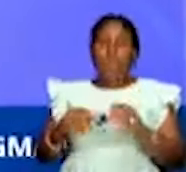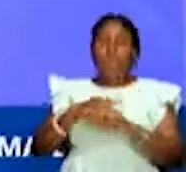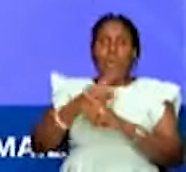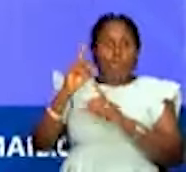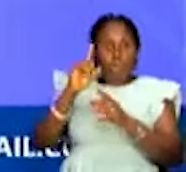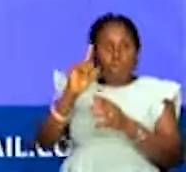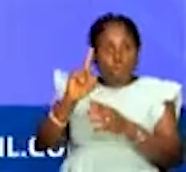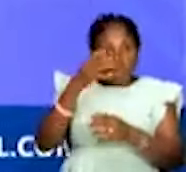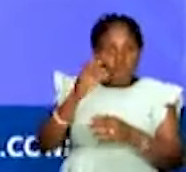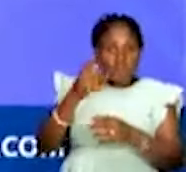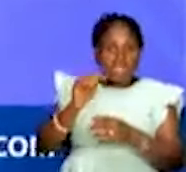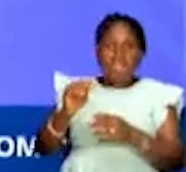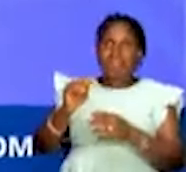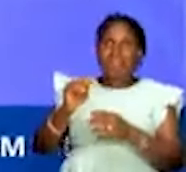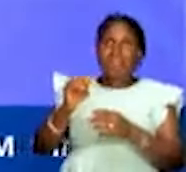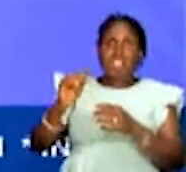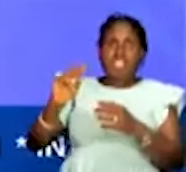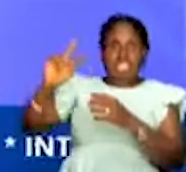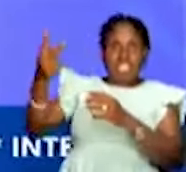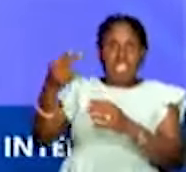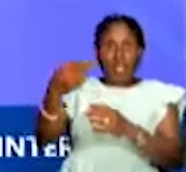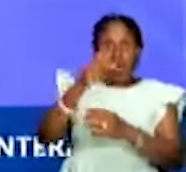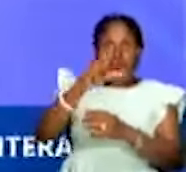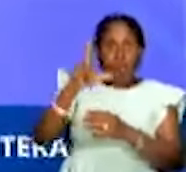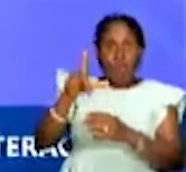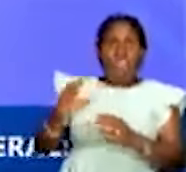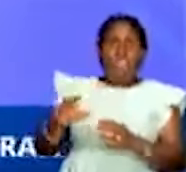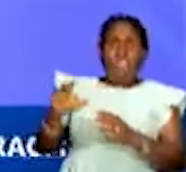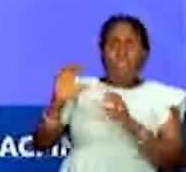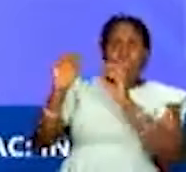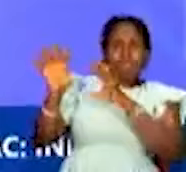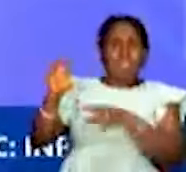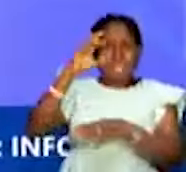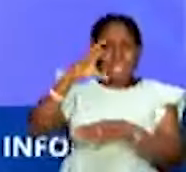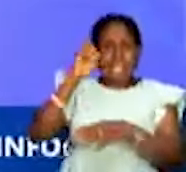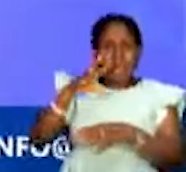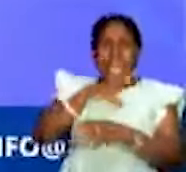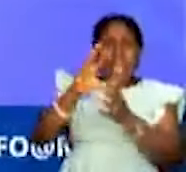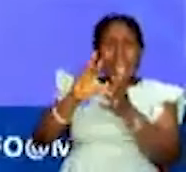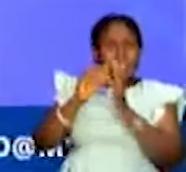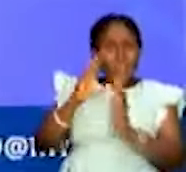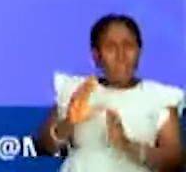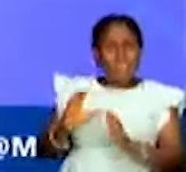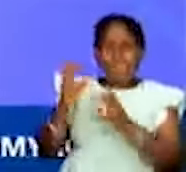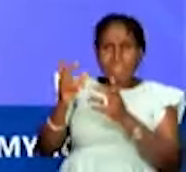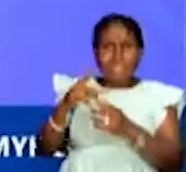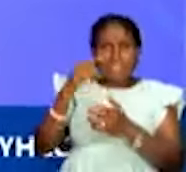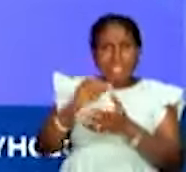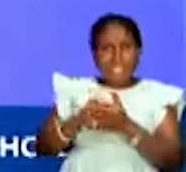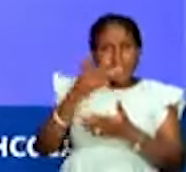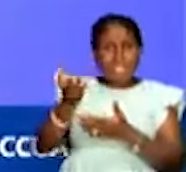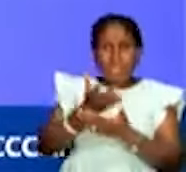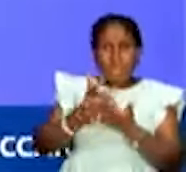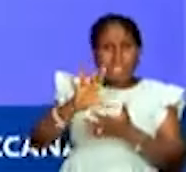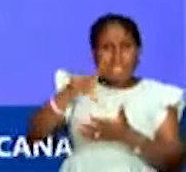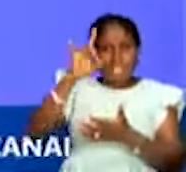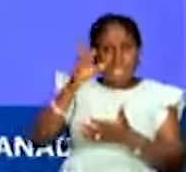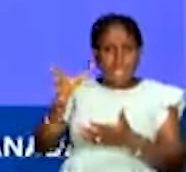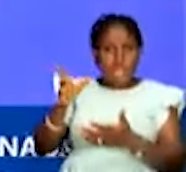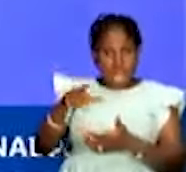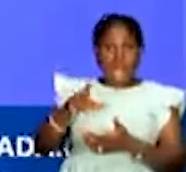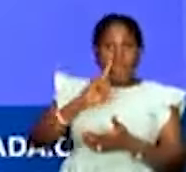And I was even away on a trip and the owners of the facility called me and said, there's something they've discovered. I said, really? Leave it for me. I know what to do with it.